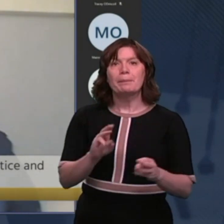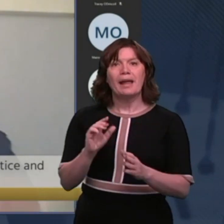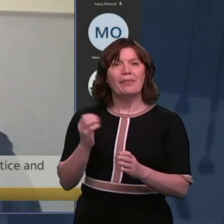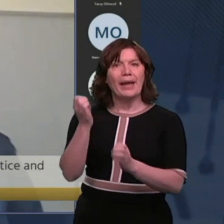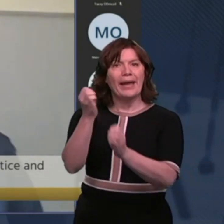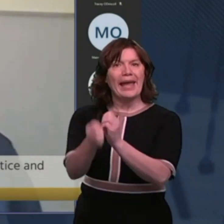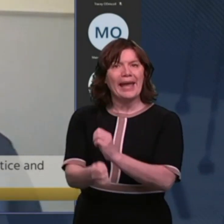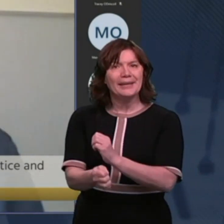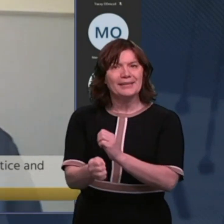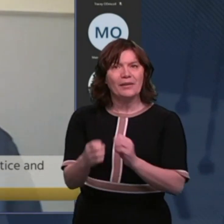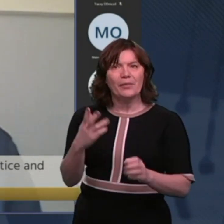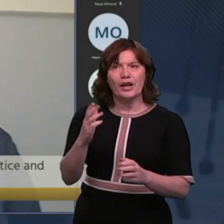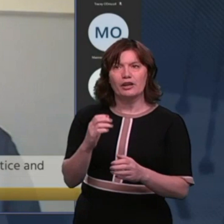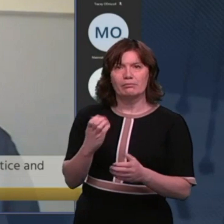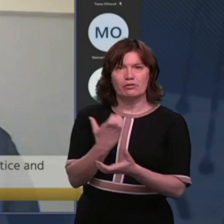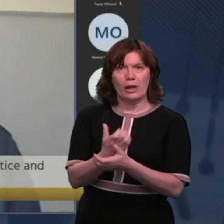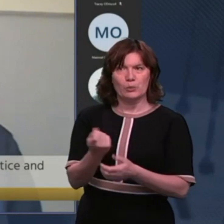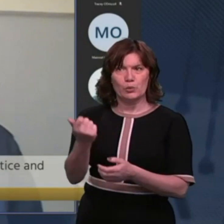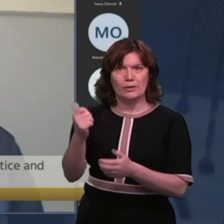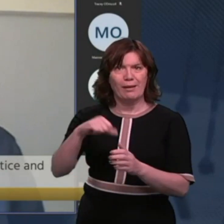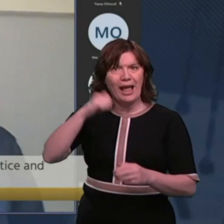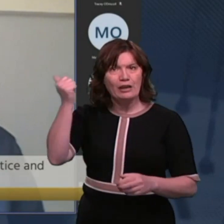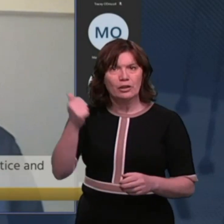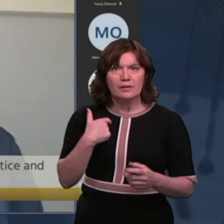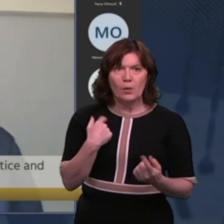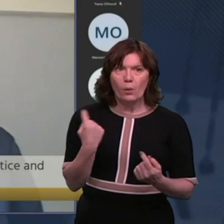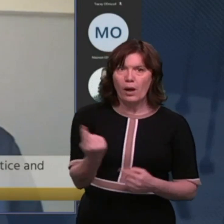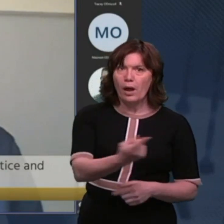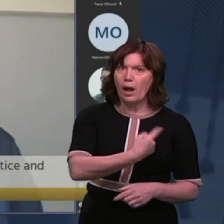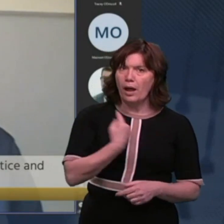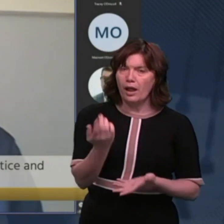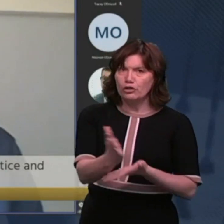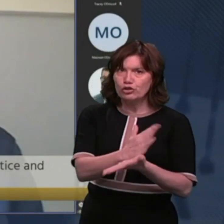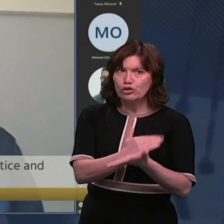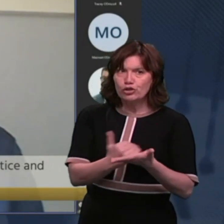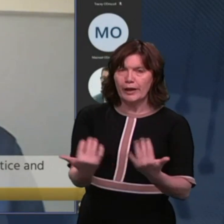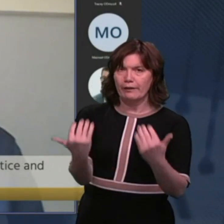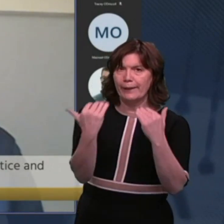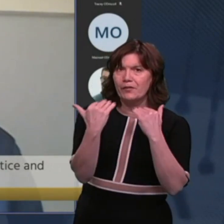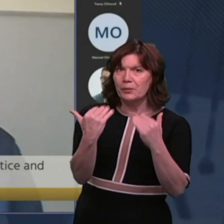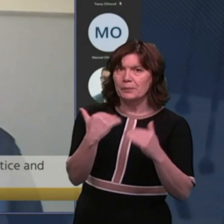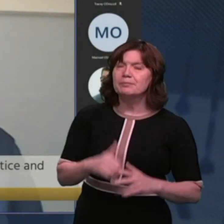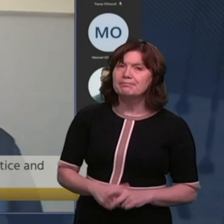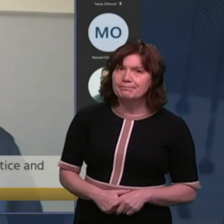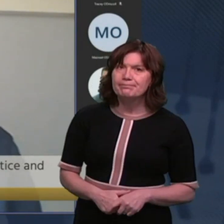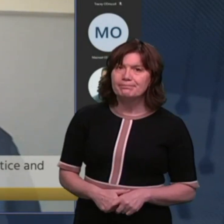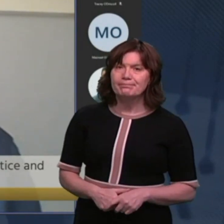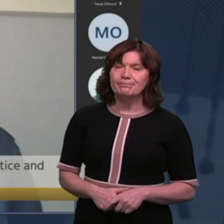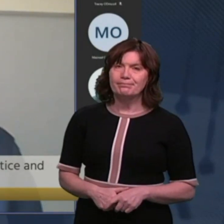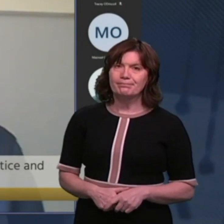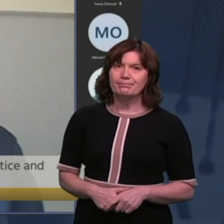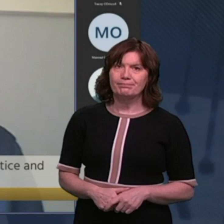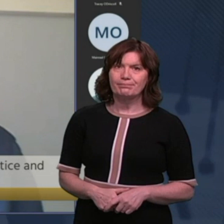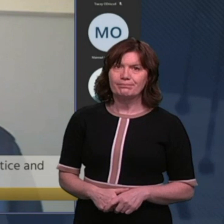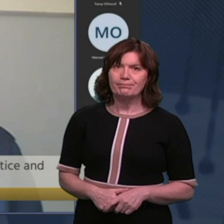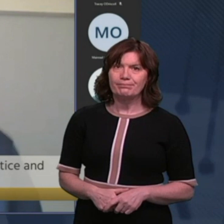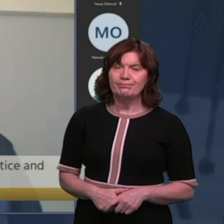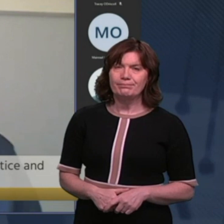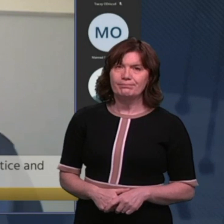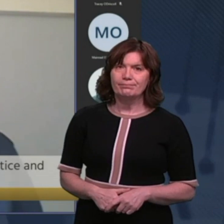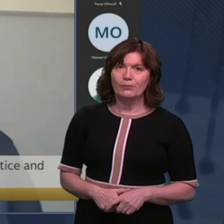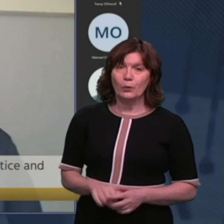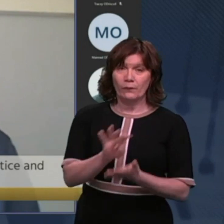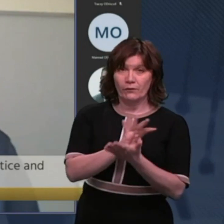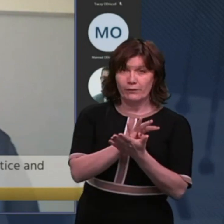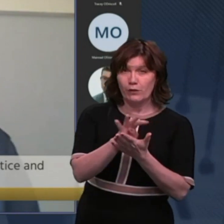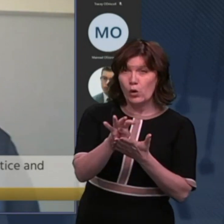great sharing of information. It was a great, you know, it's funny when you get 14 or 16